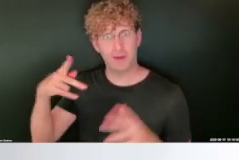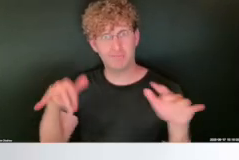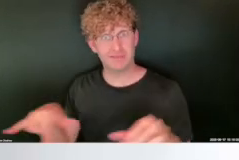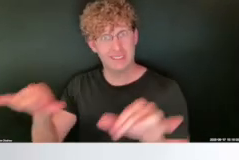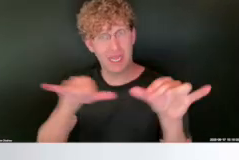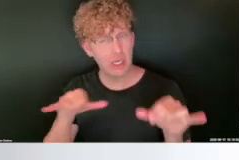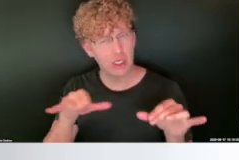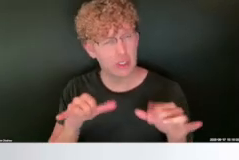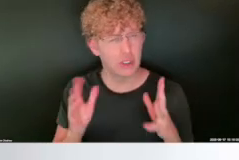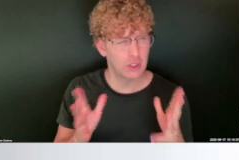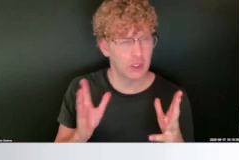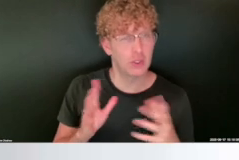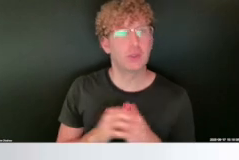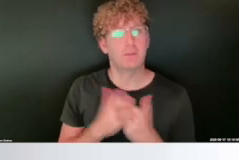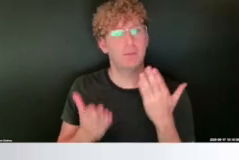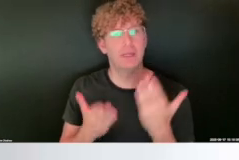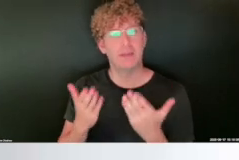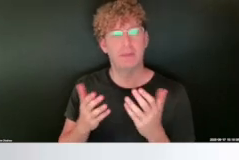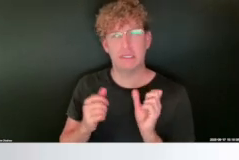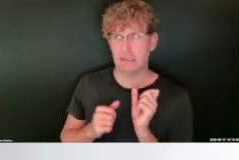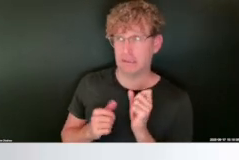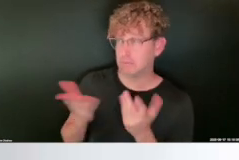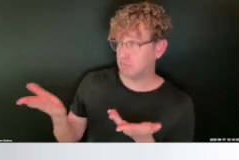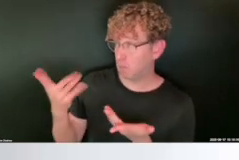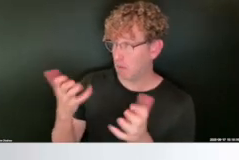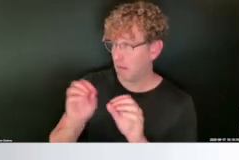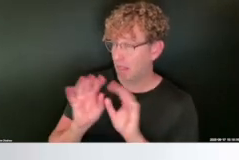perhaps, Ender, you could clarify.